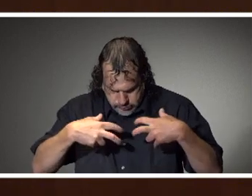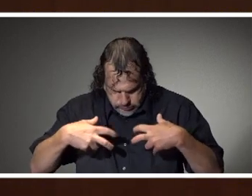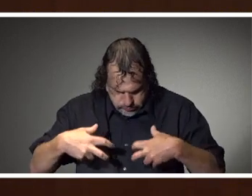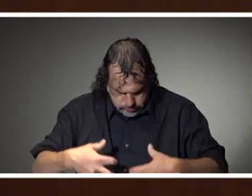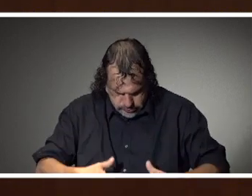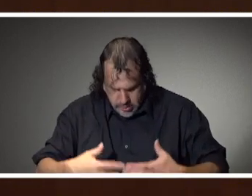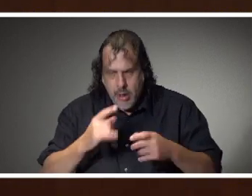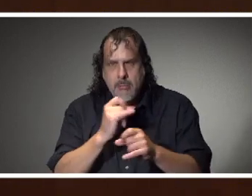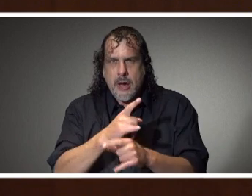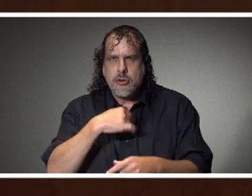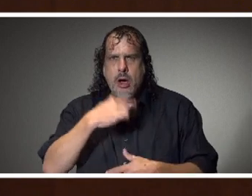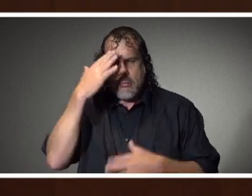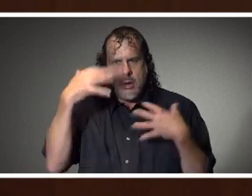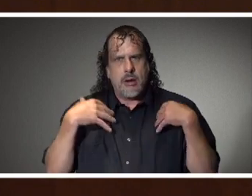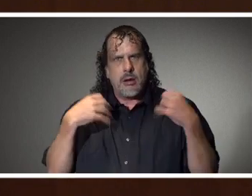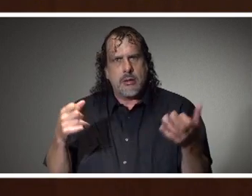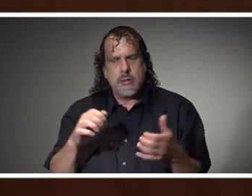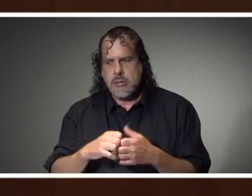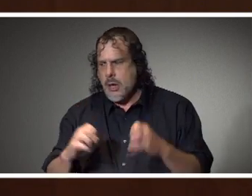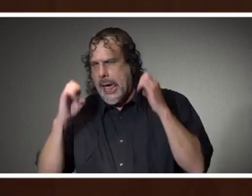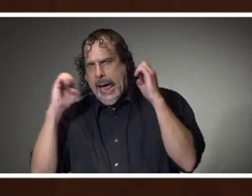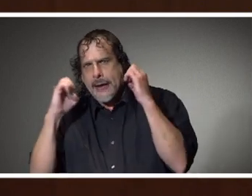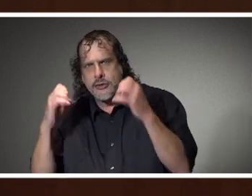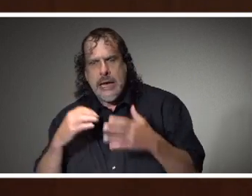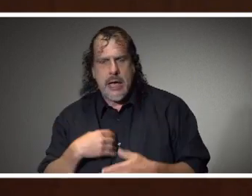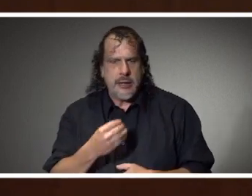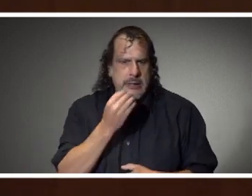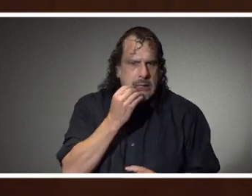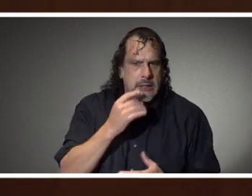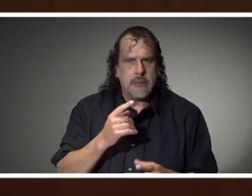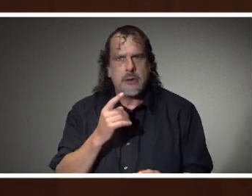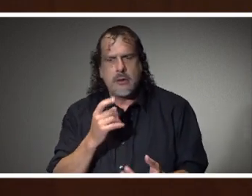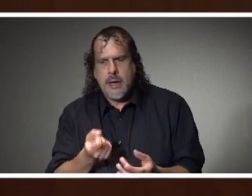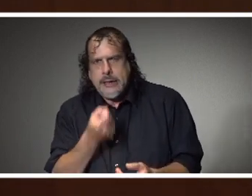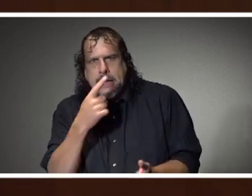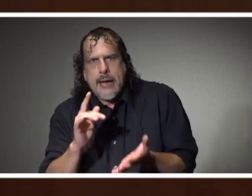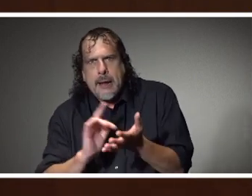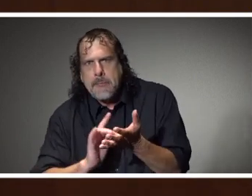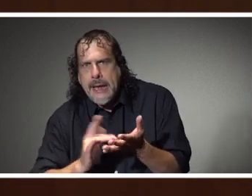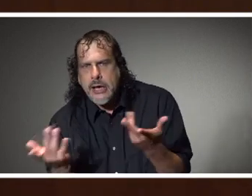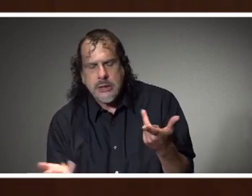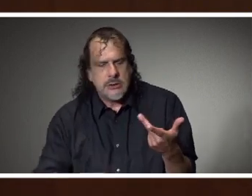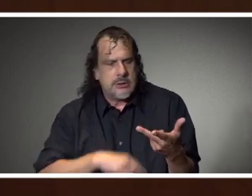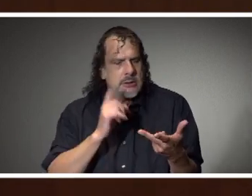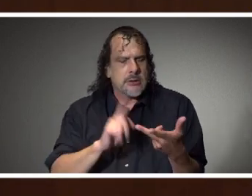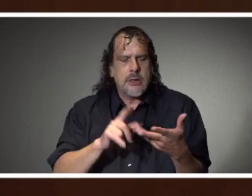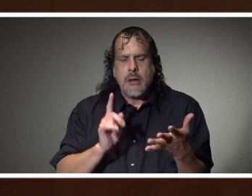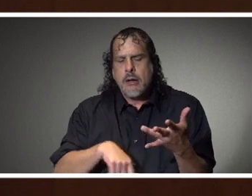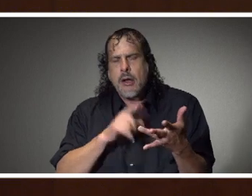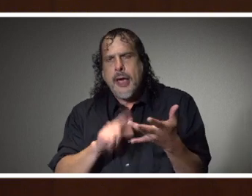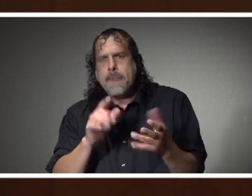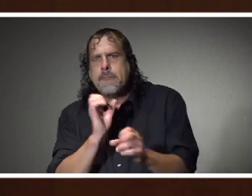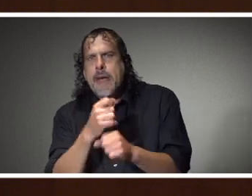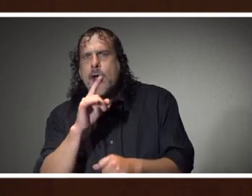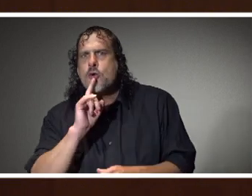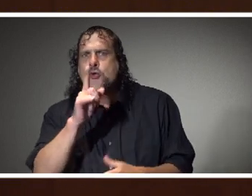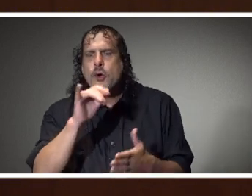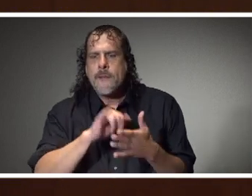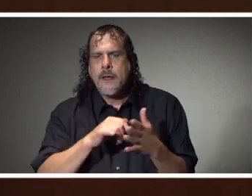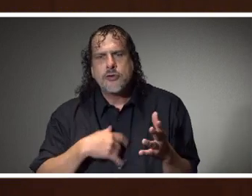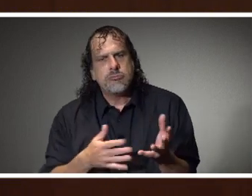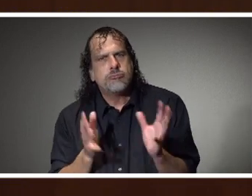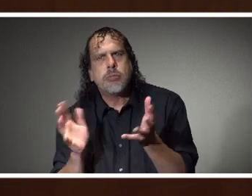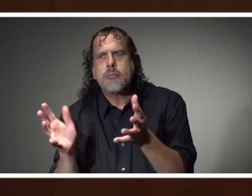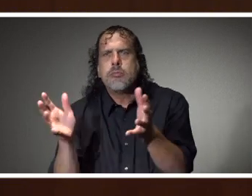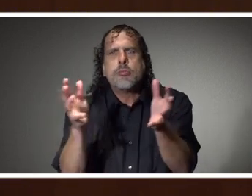Eating right, exercising, taking the medication that you need to take, and also making sure that you communicate and